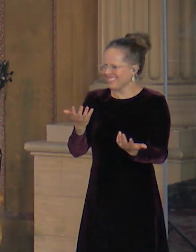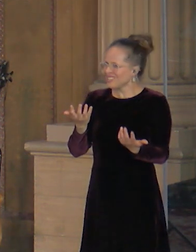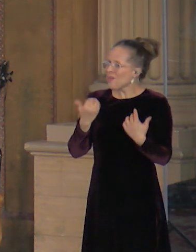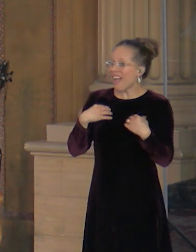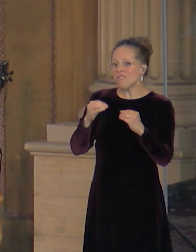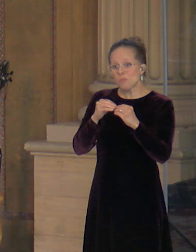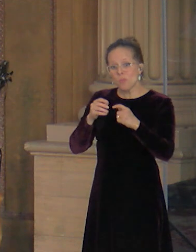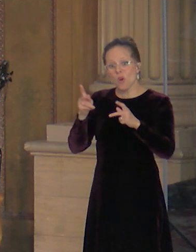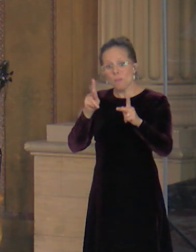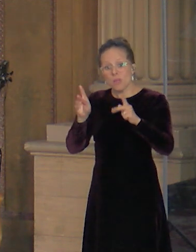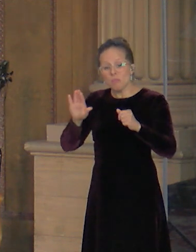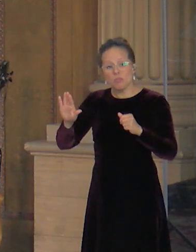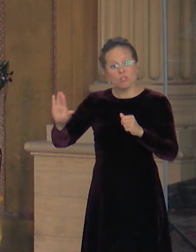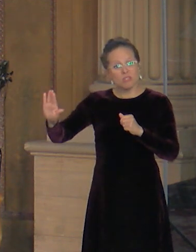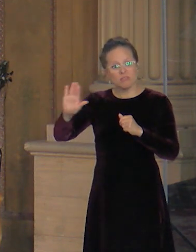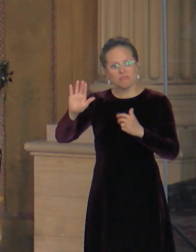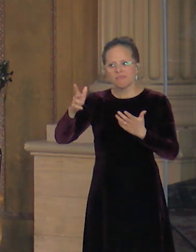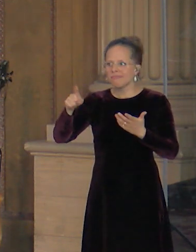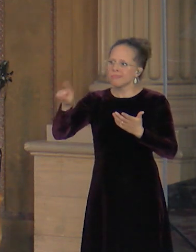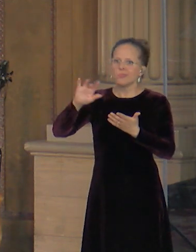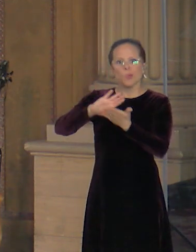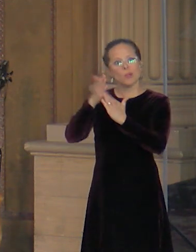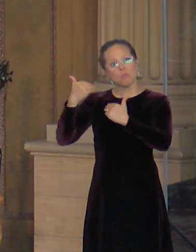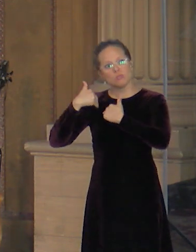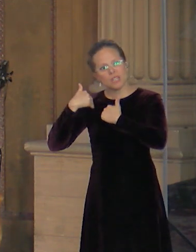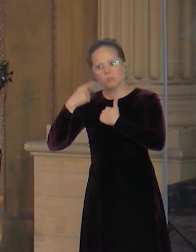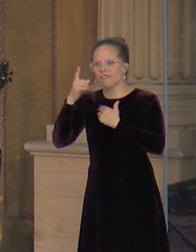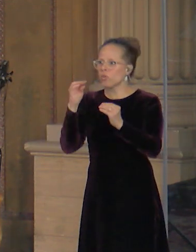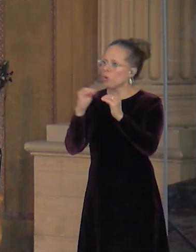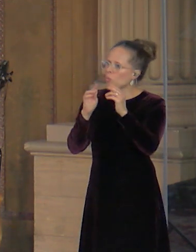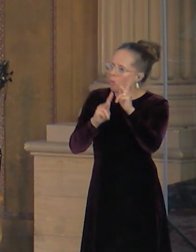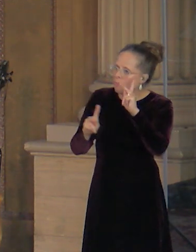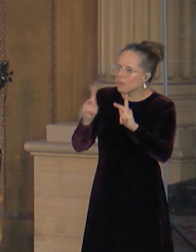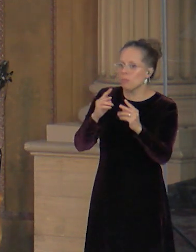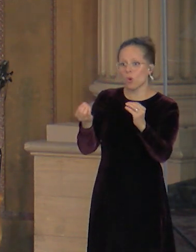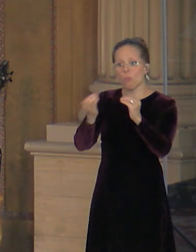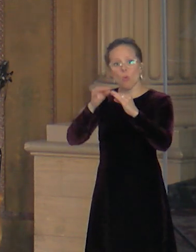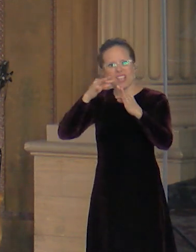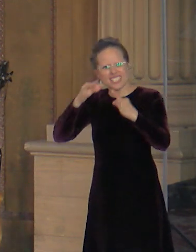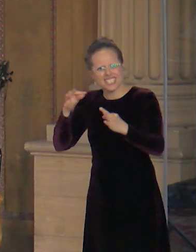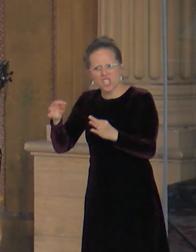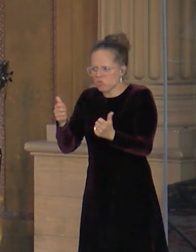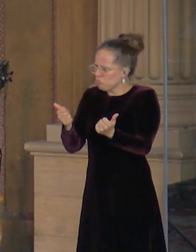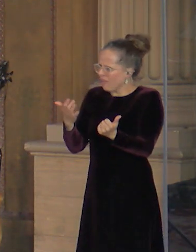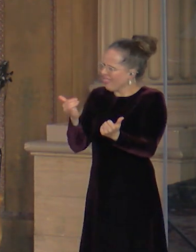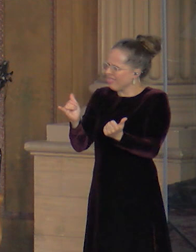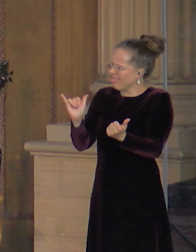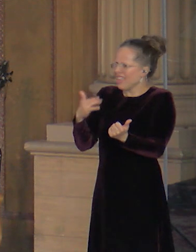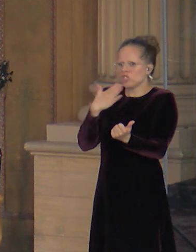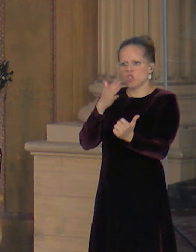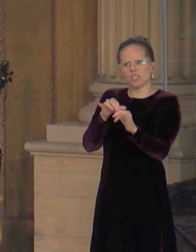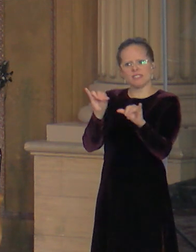your leadership you'd have more money at your disposal you'd have bigger decisions on your desk that that's a good system